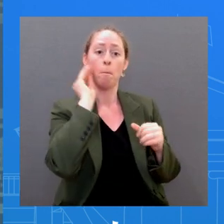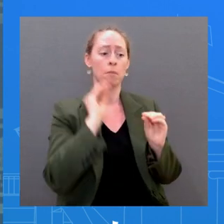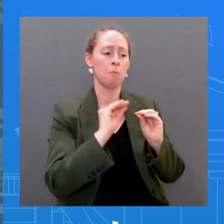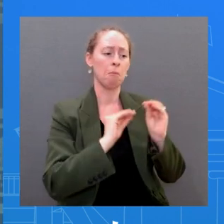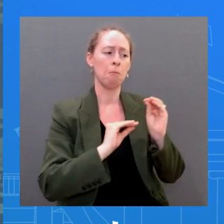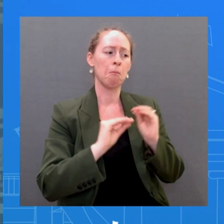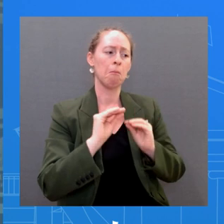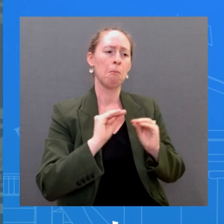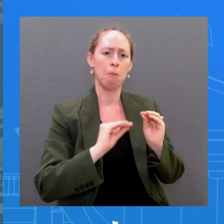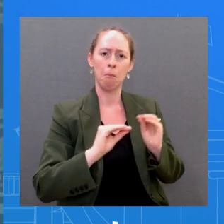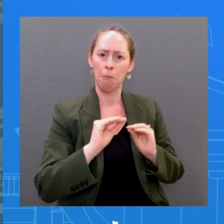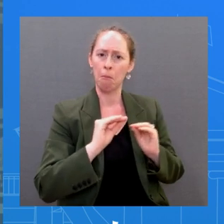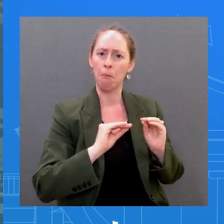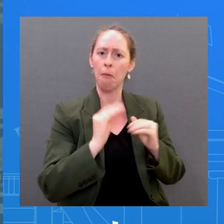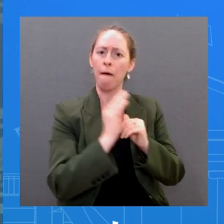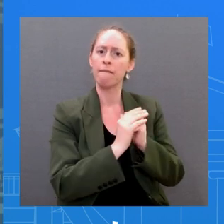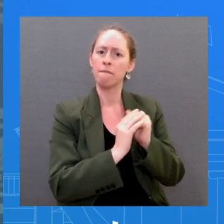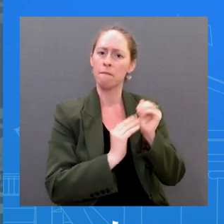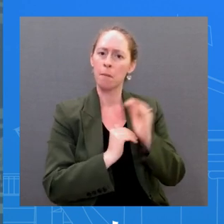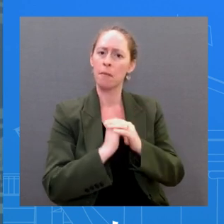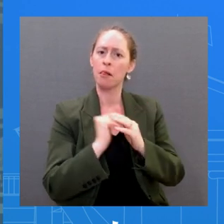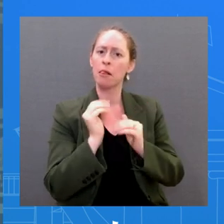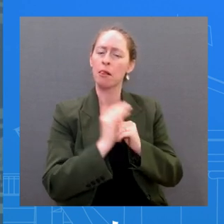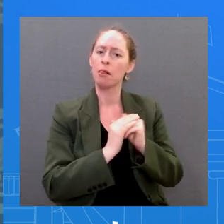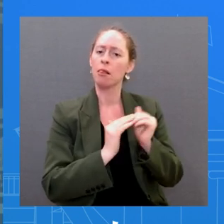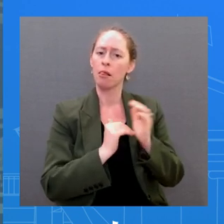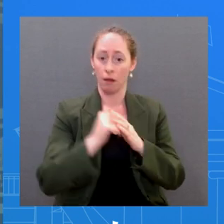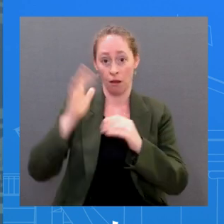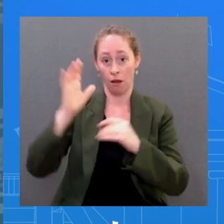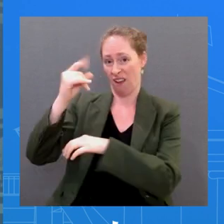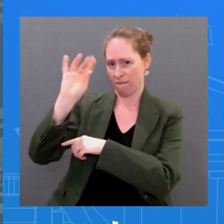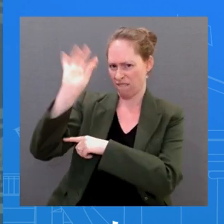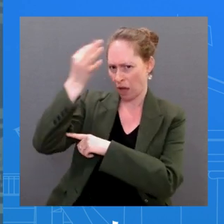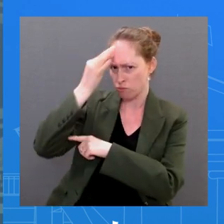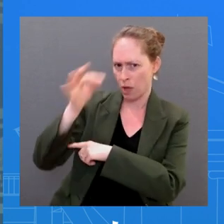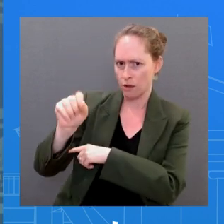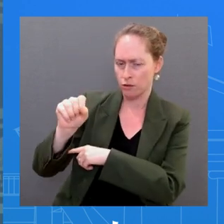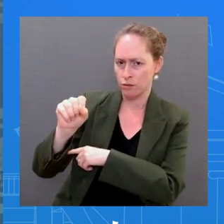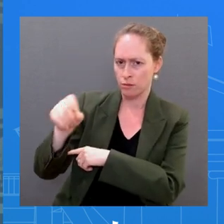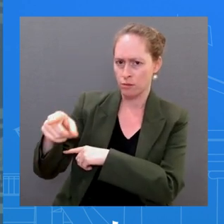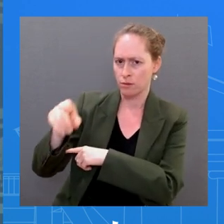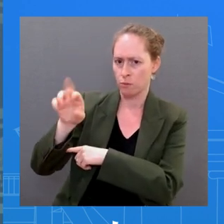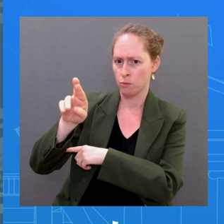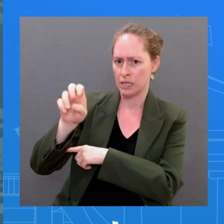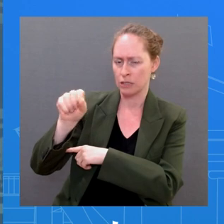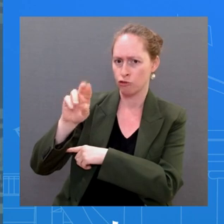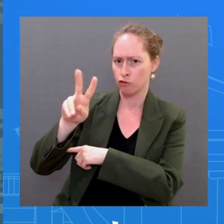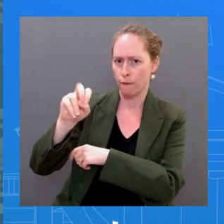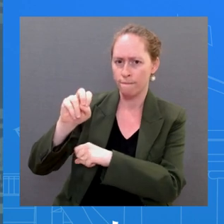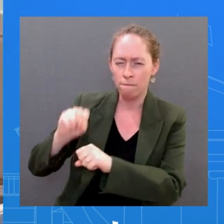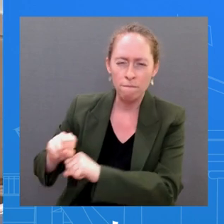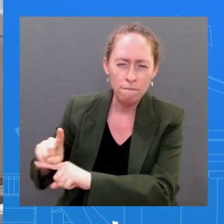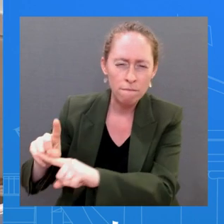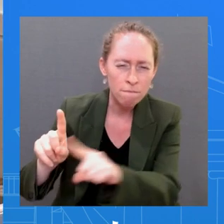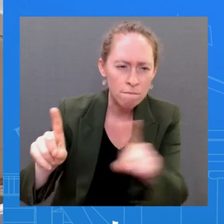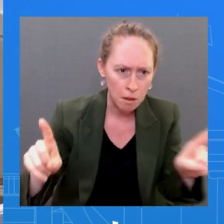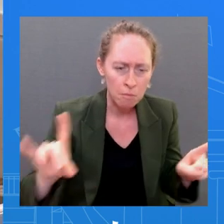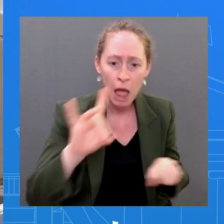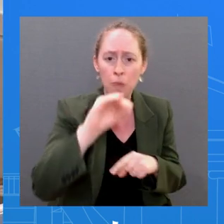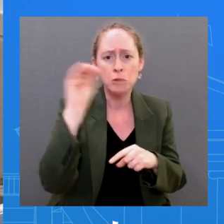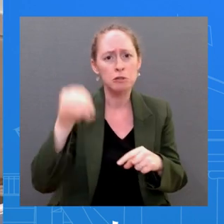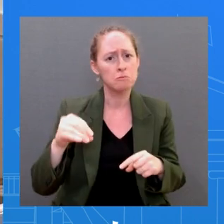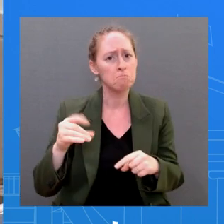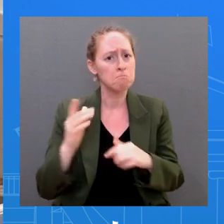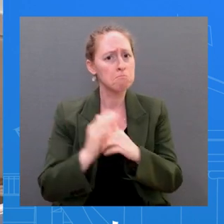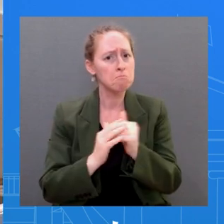Reserve survey, with nearly 80% of adults reporting that they are financially comfortable. So that matters as well. But to the point about